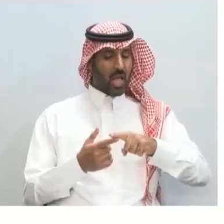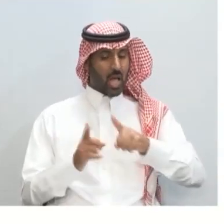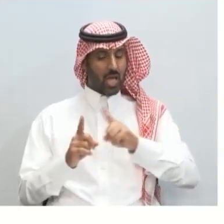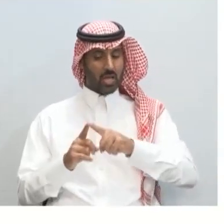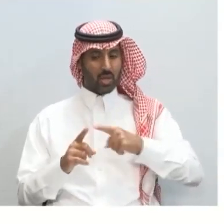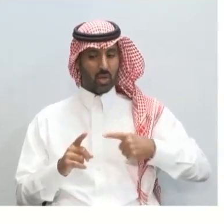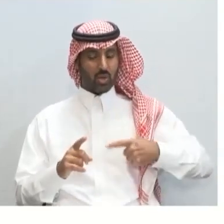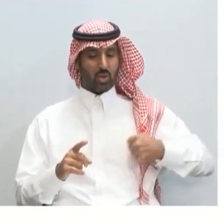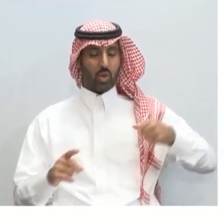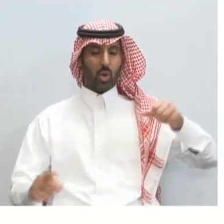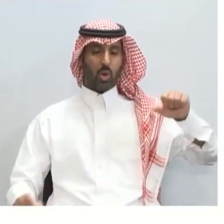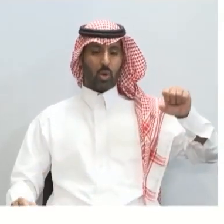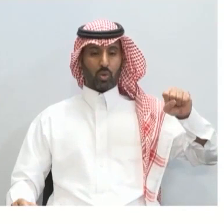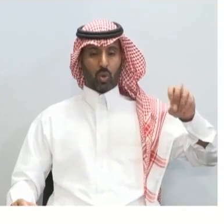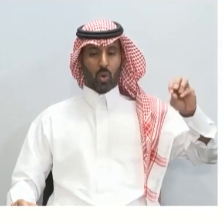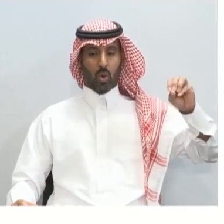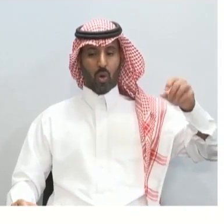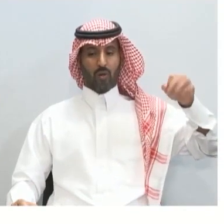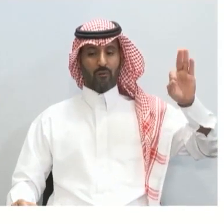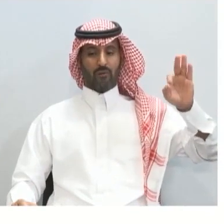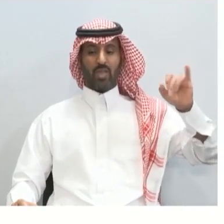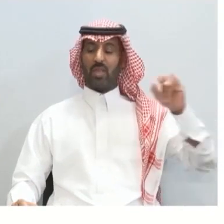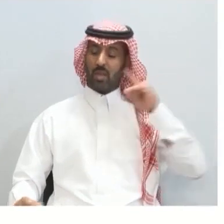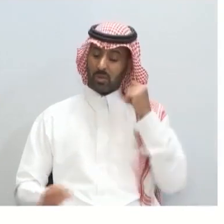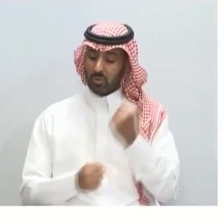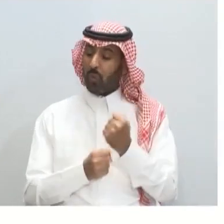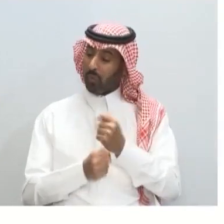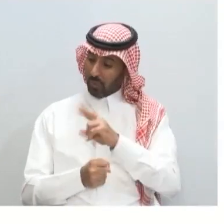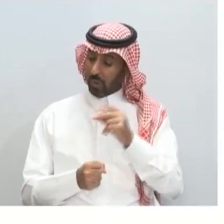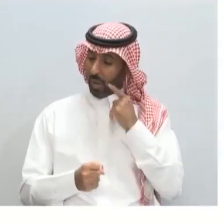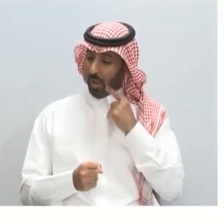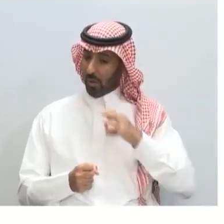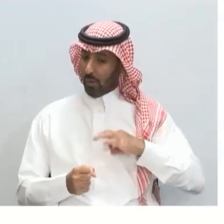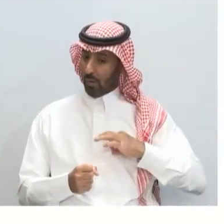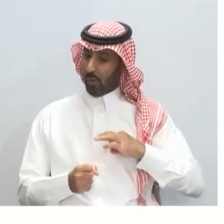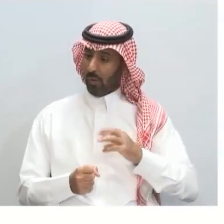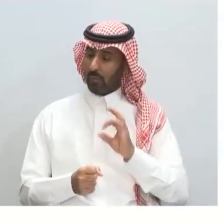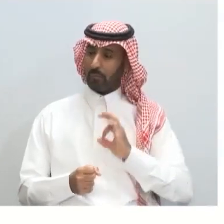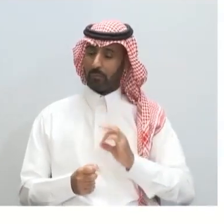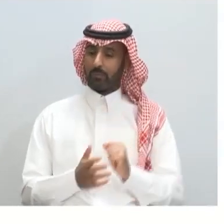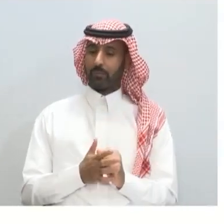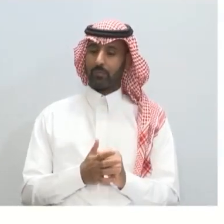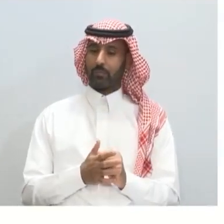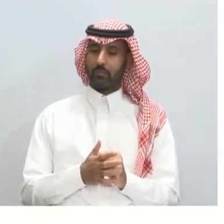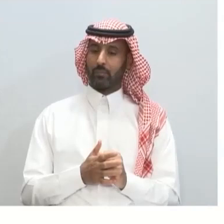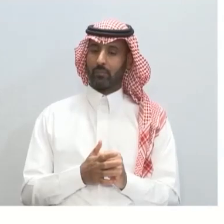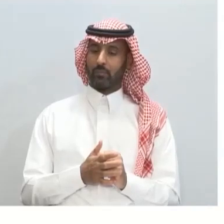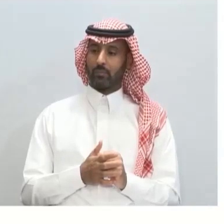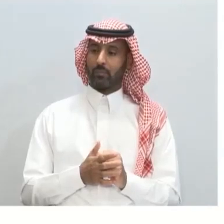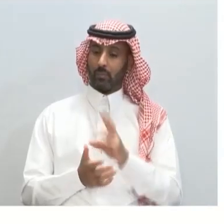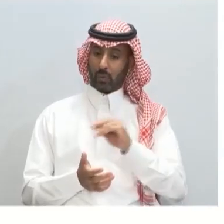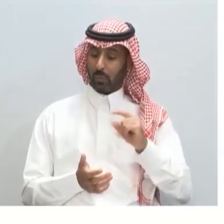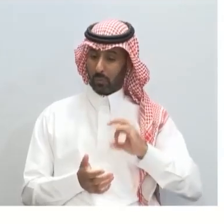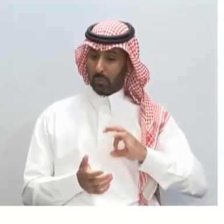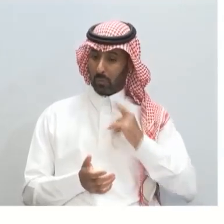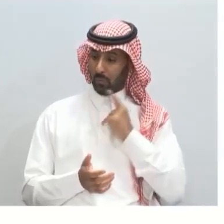the reality acts as though very good Asma Asma acts as